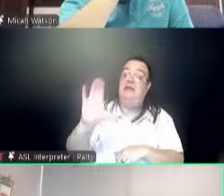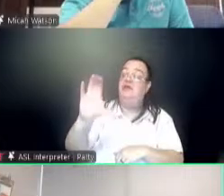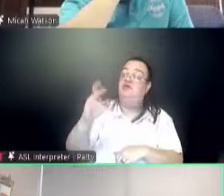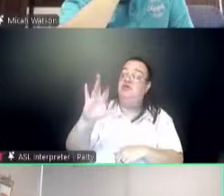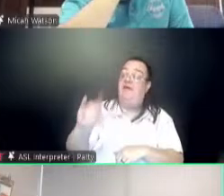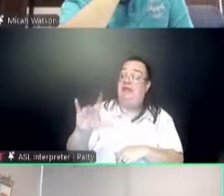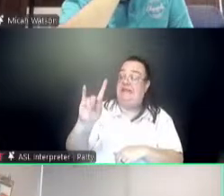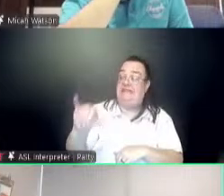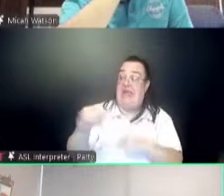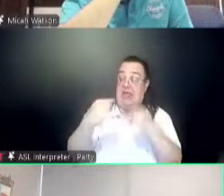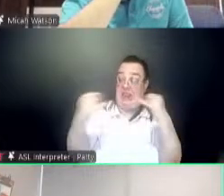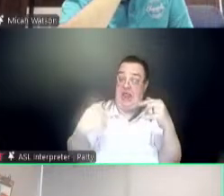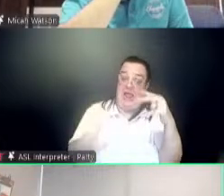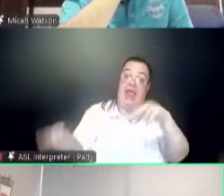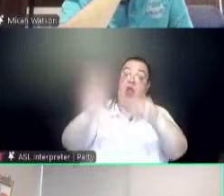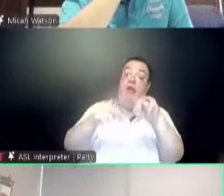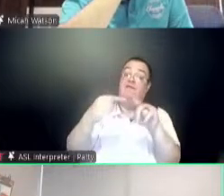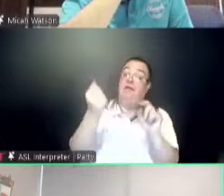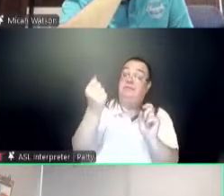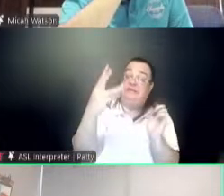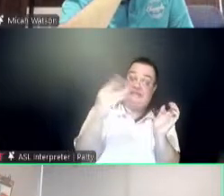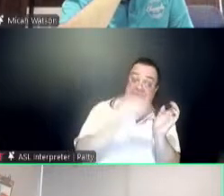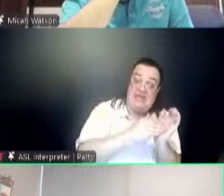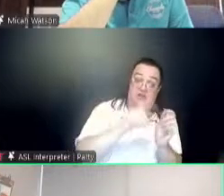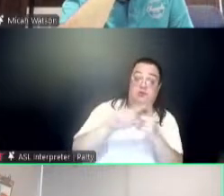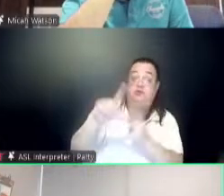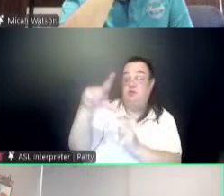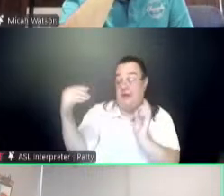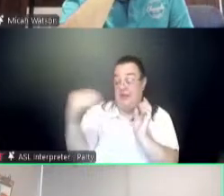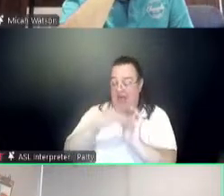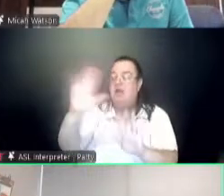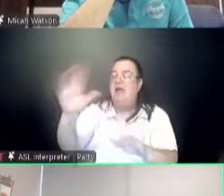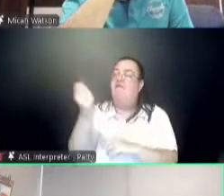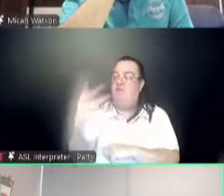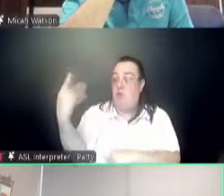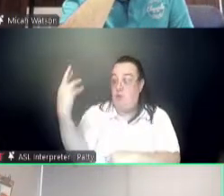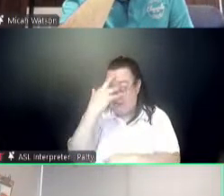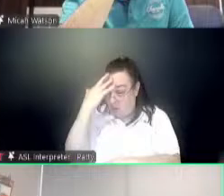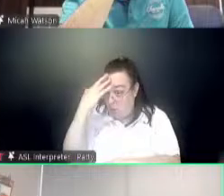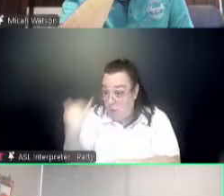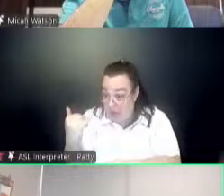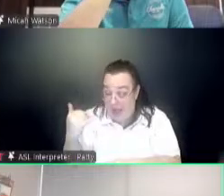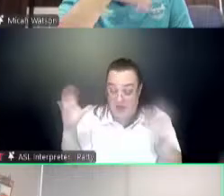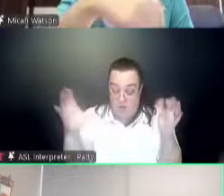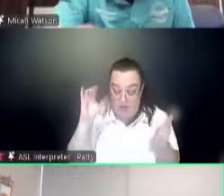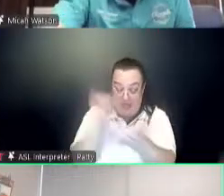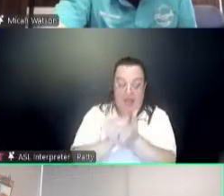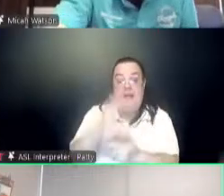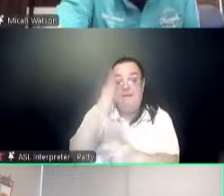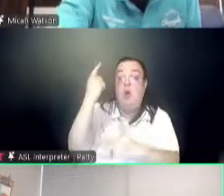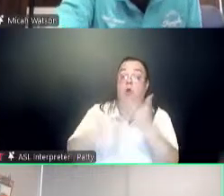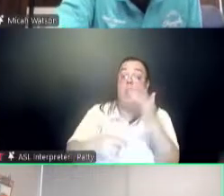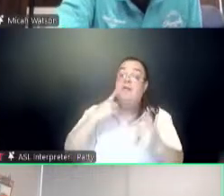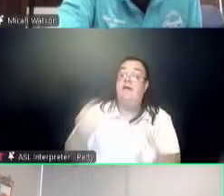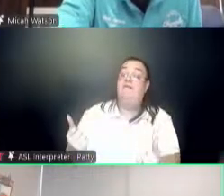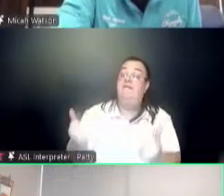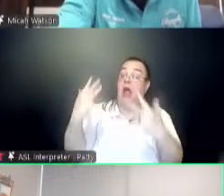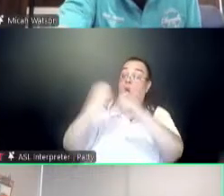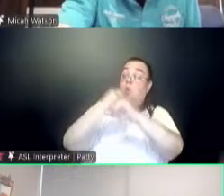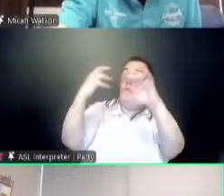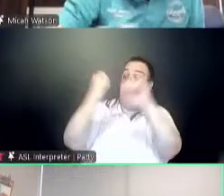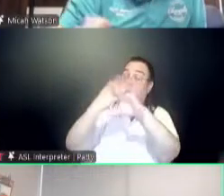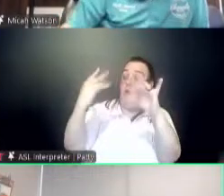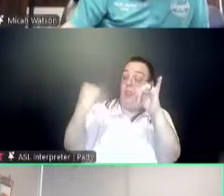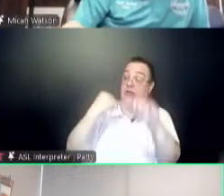16 to 20. Few reasons why I did that. The cost of the fireworks will go up this year because